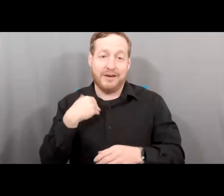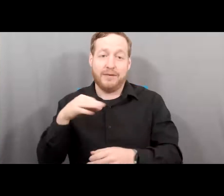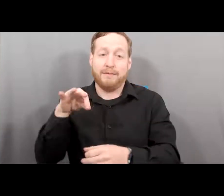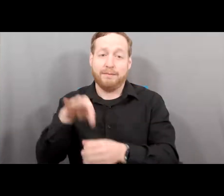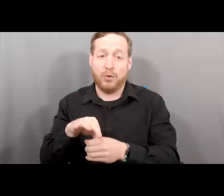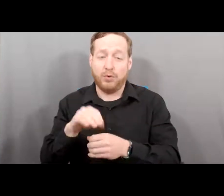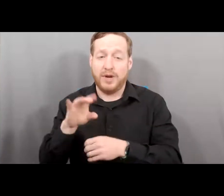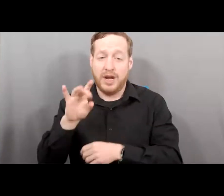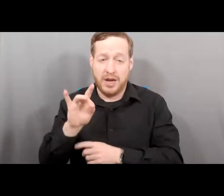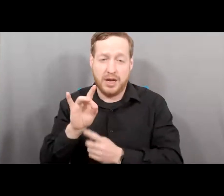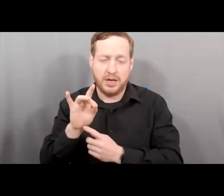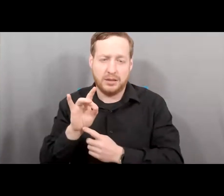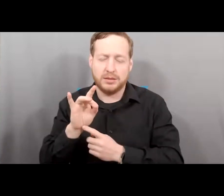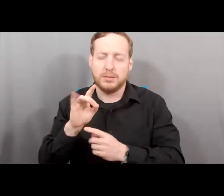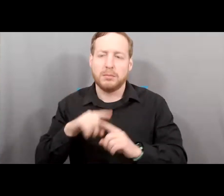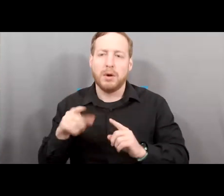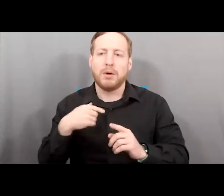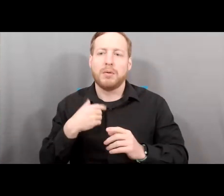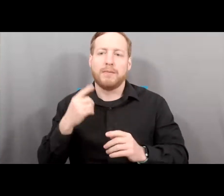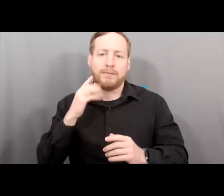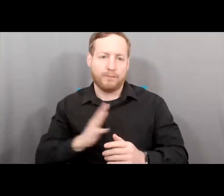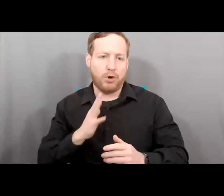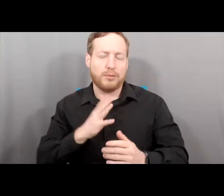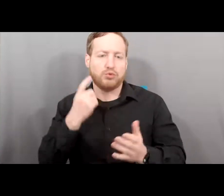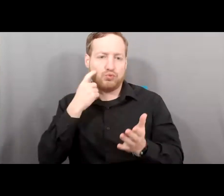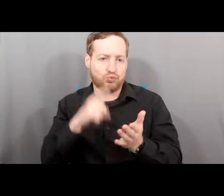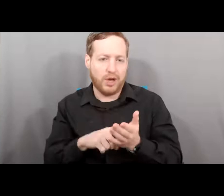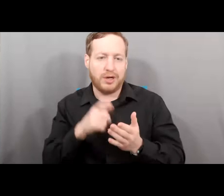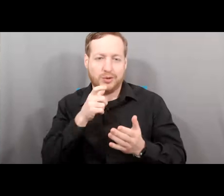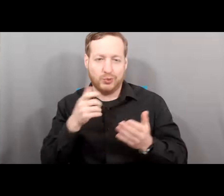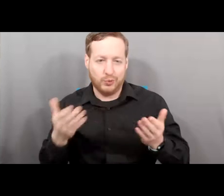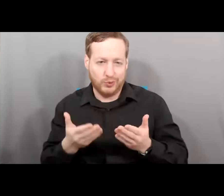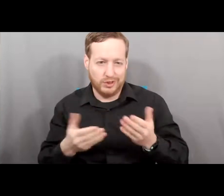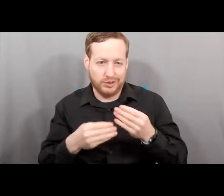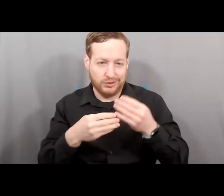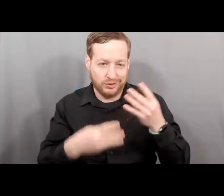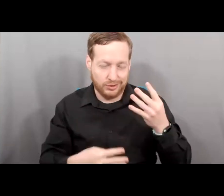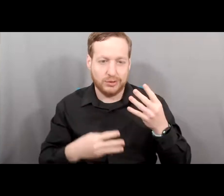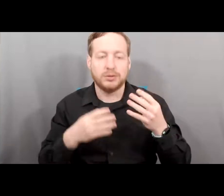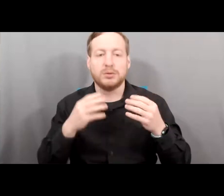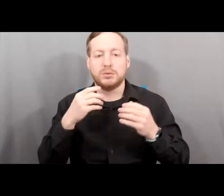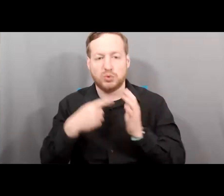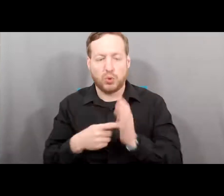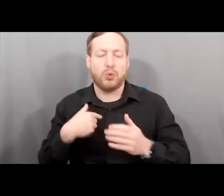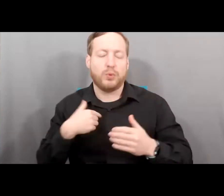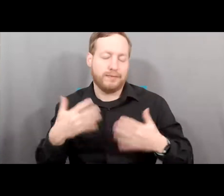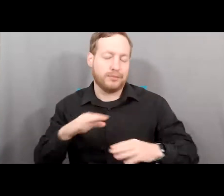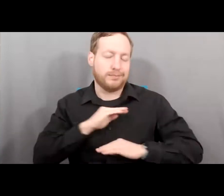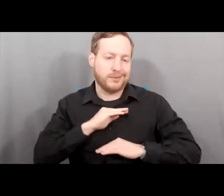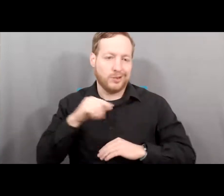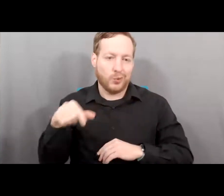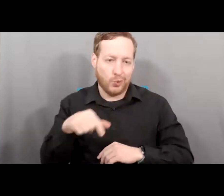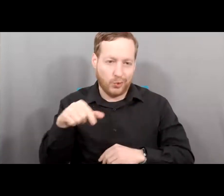introducing who is here. We just had a vote. There were 8 commissioners. And I need to formally recognize who the commissioners